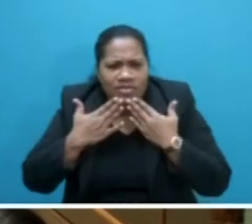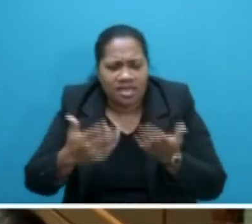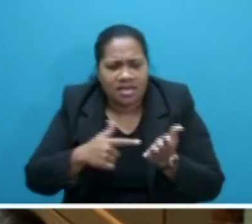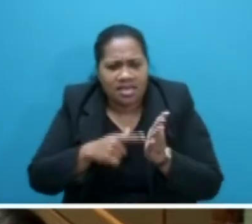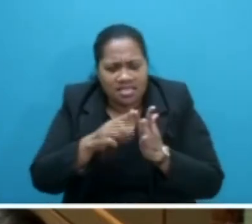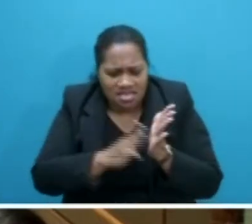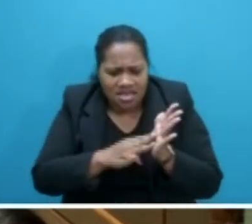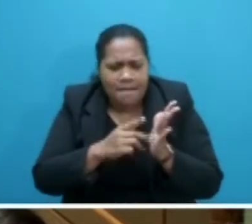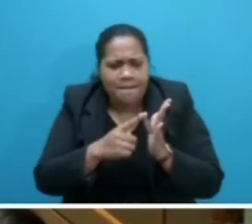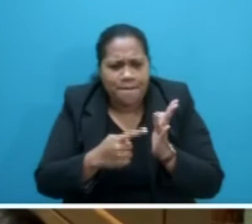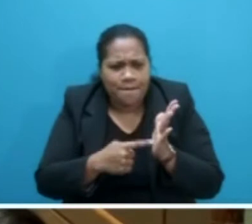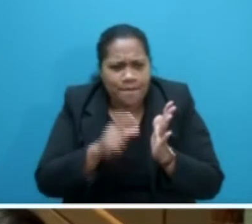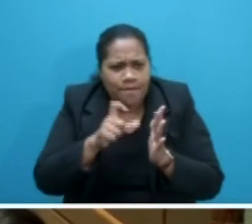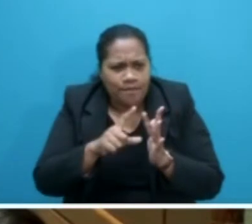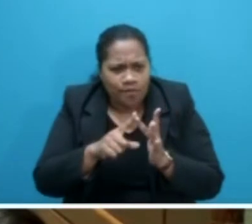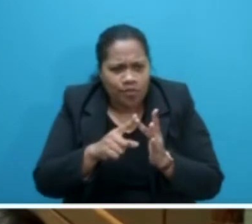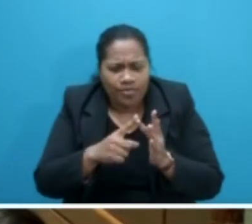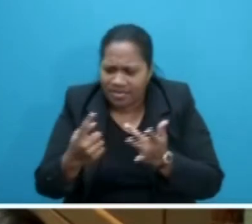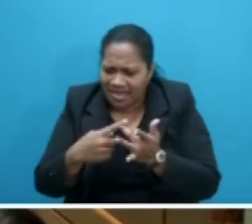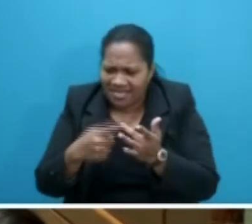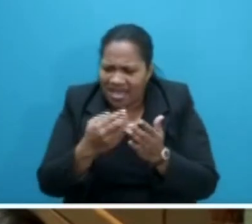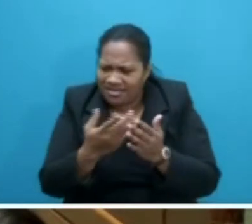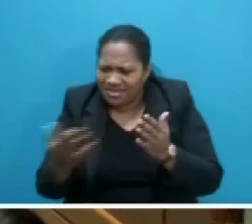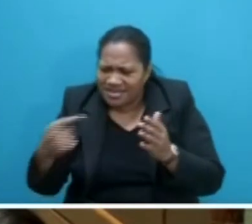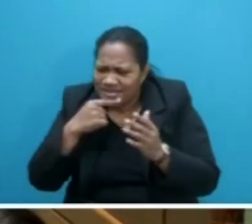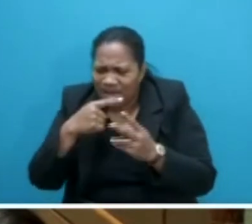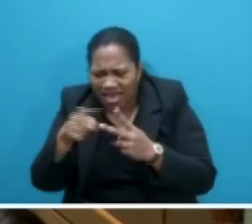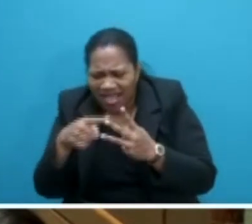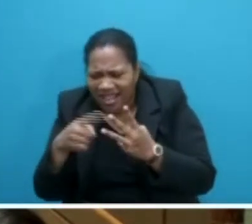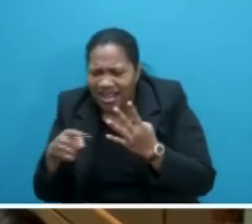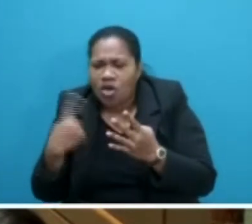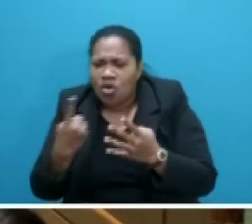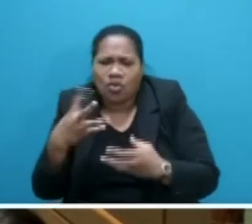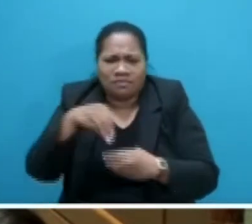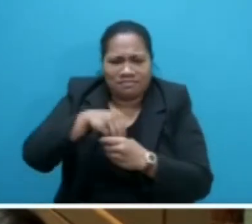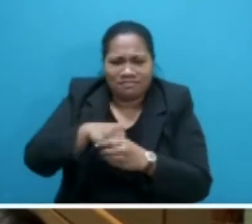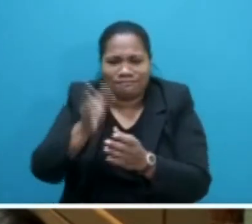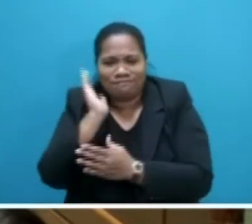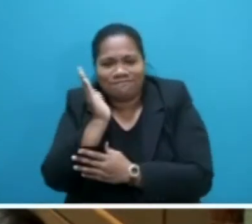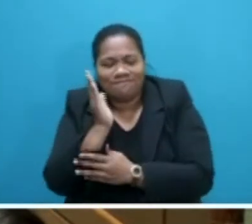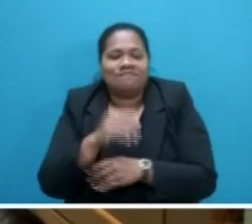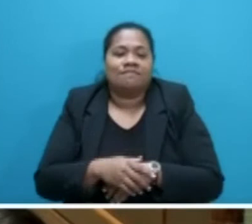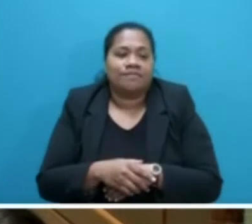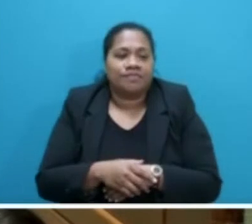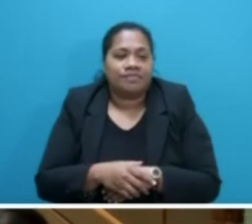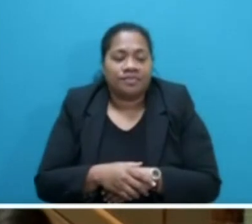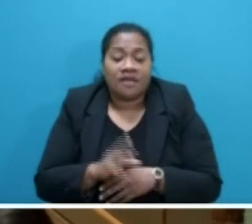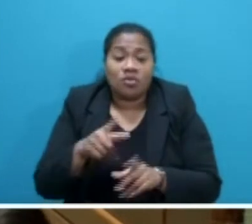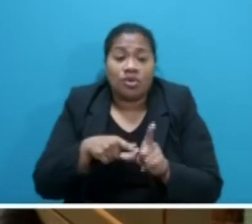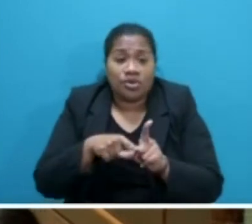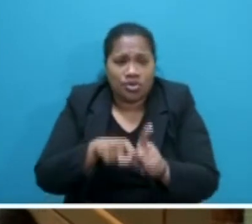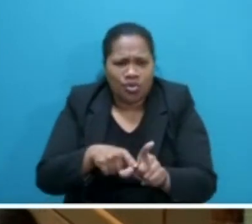Komal, Anne, Mendrick, and Genevieve for impressively imbuing the Youth Climate Action